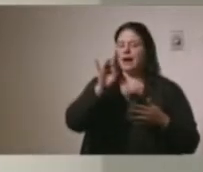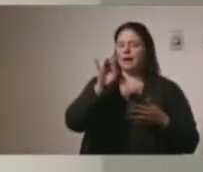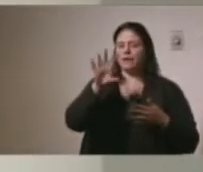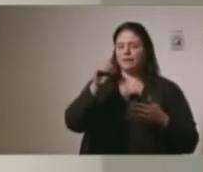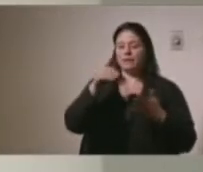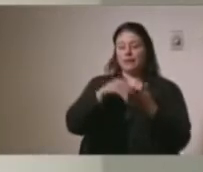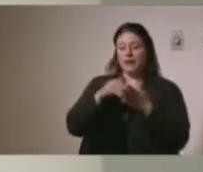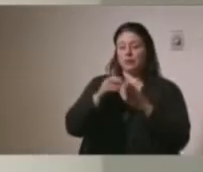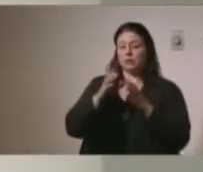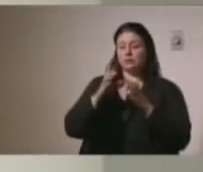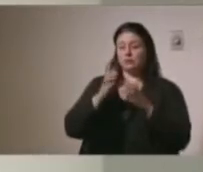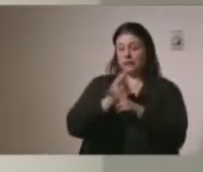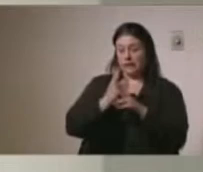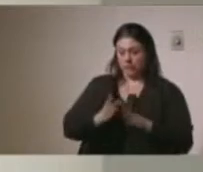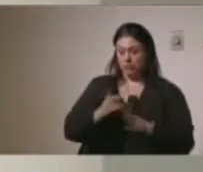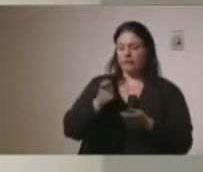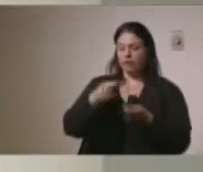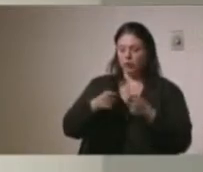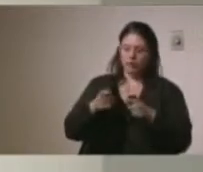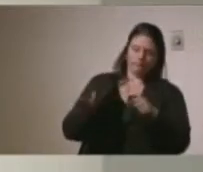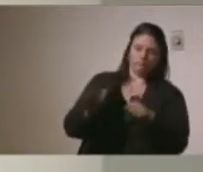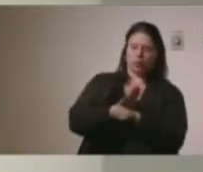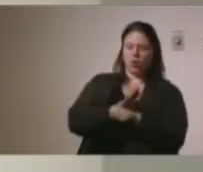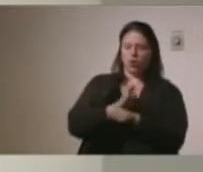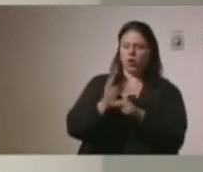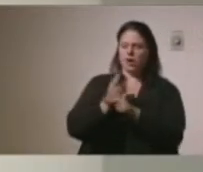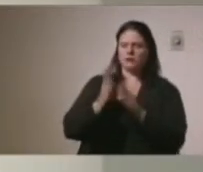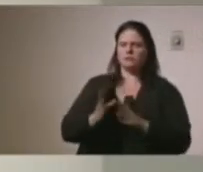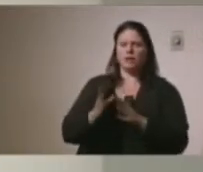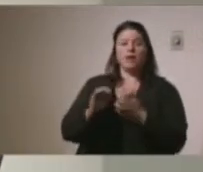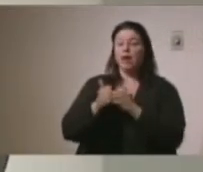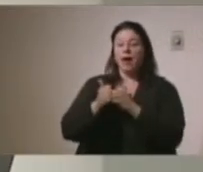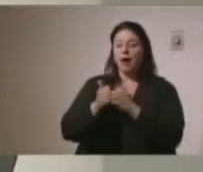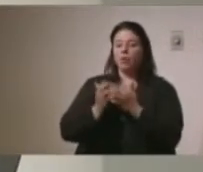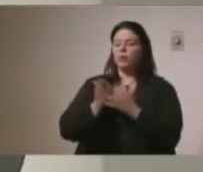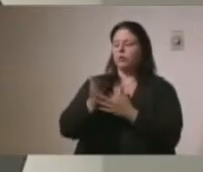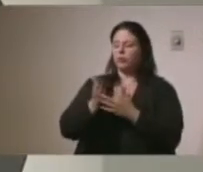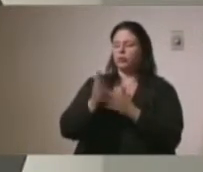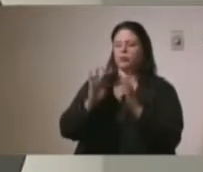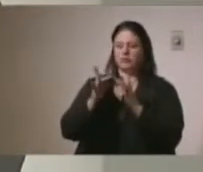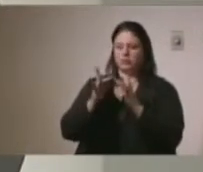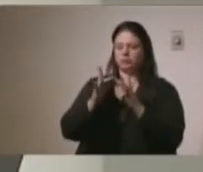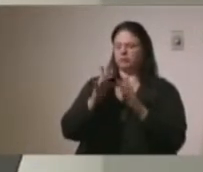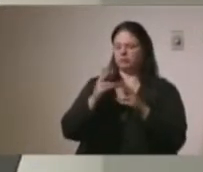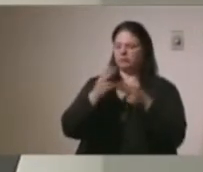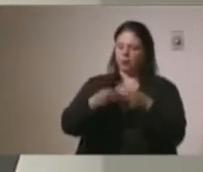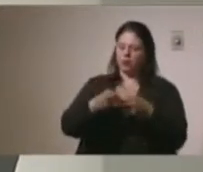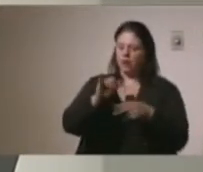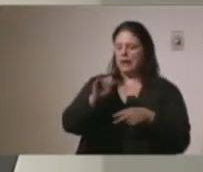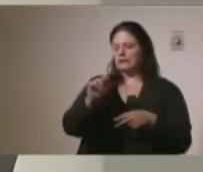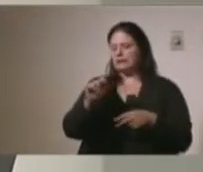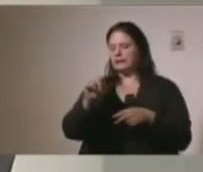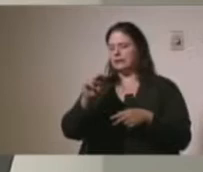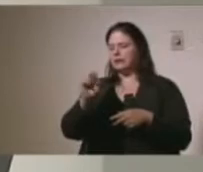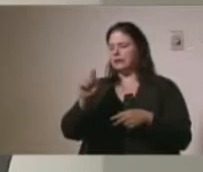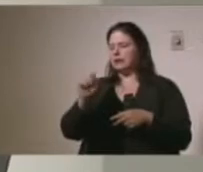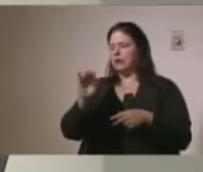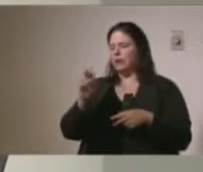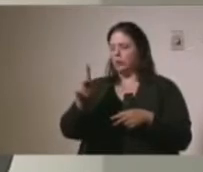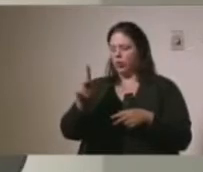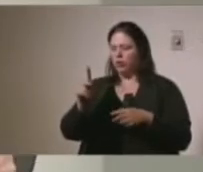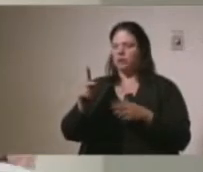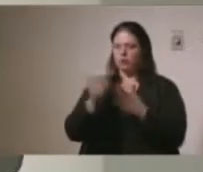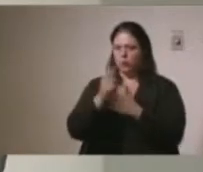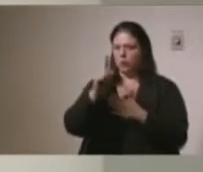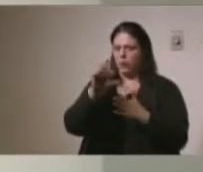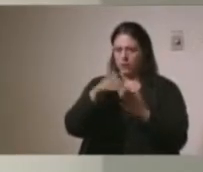bank customers. And how are they going to do that? We're going to do it via the IT network, the new 100 million one,